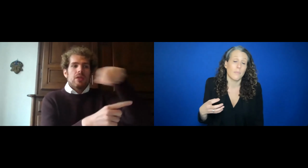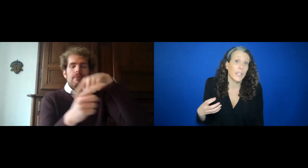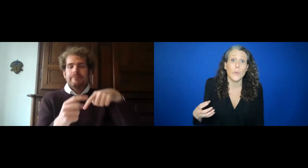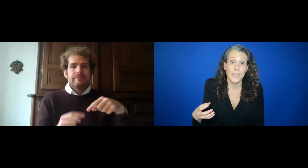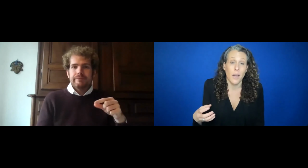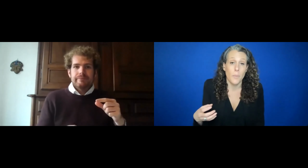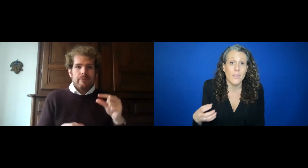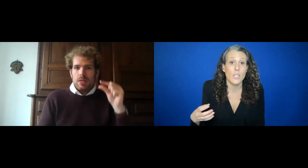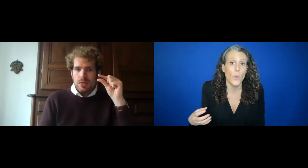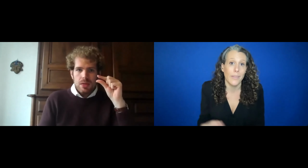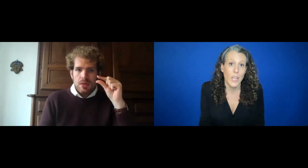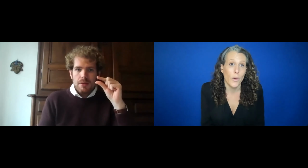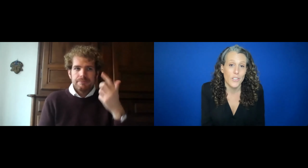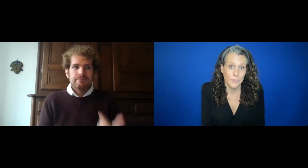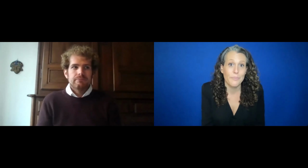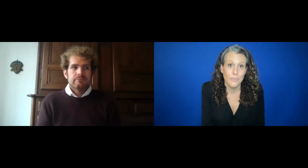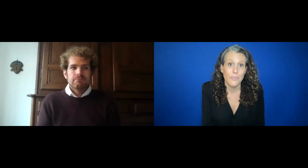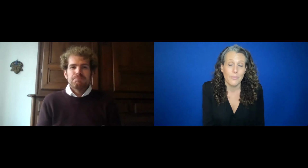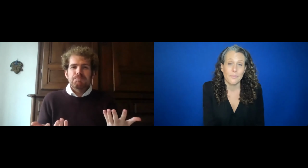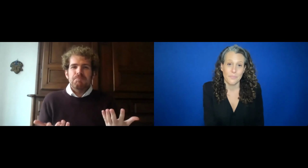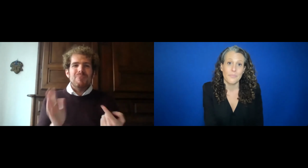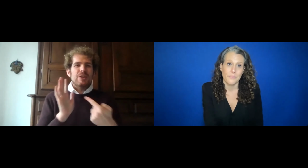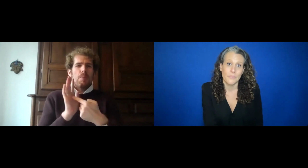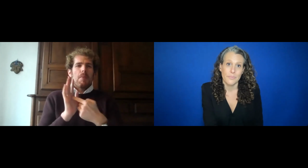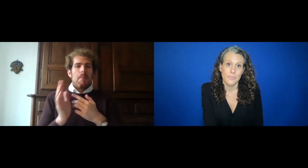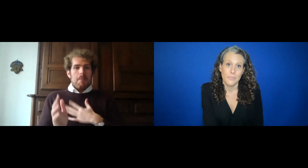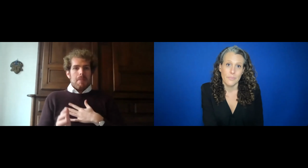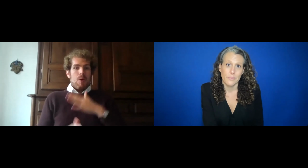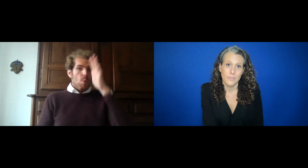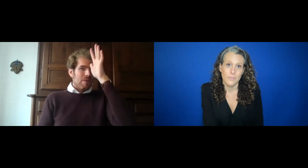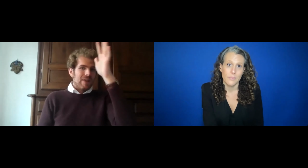fully literate in the spoken language.